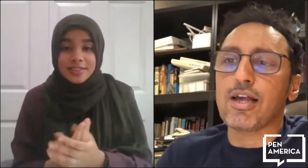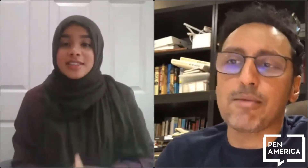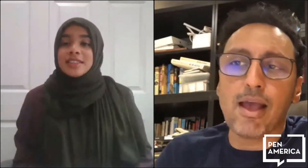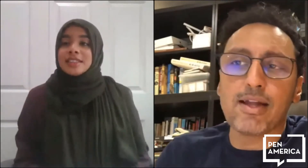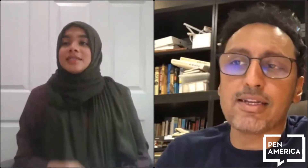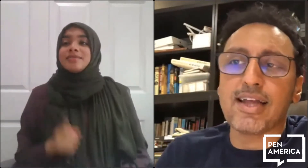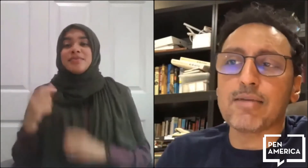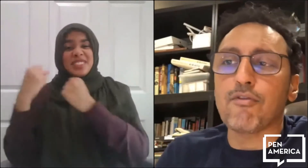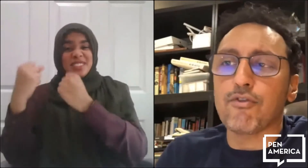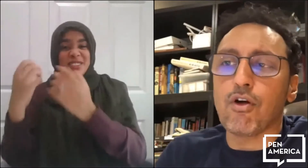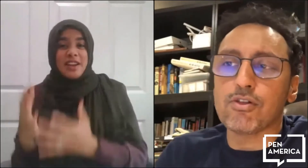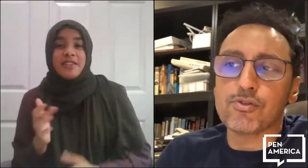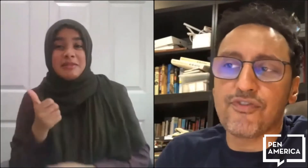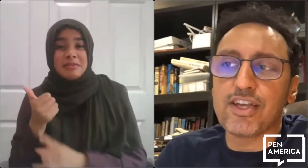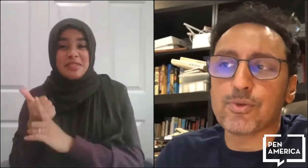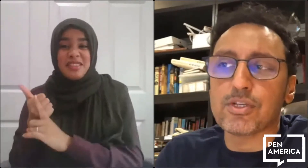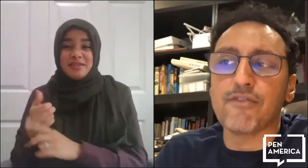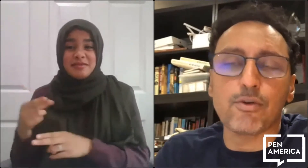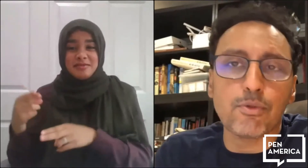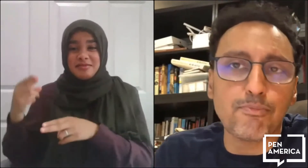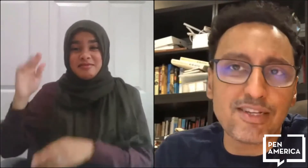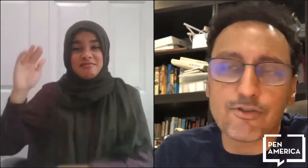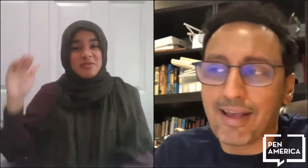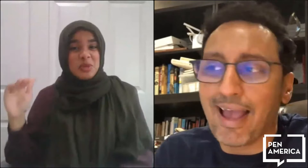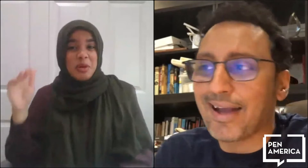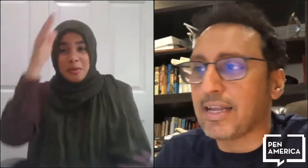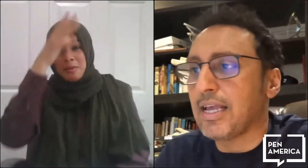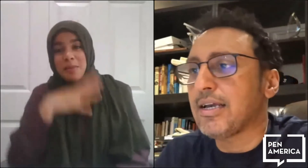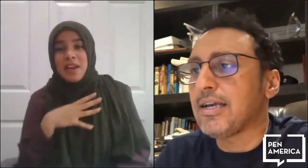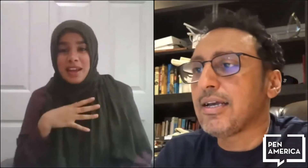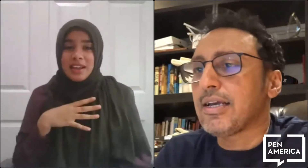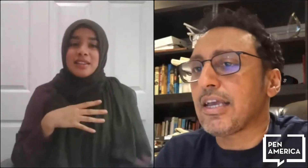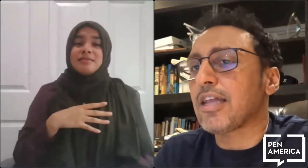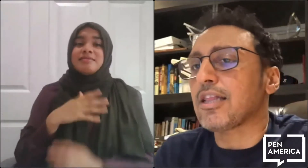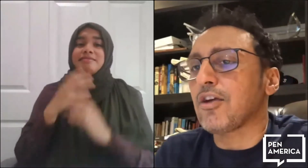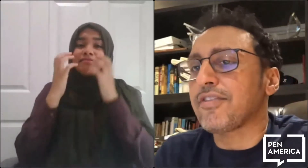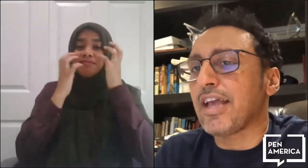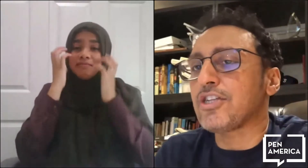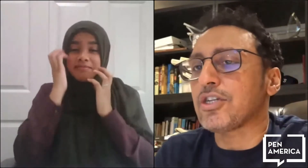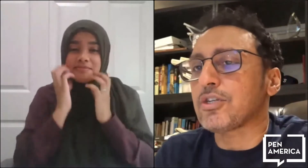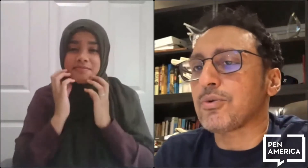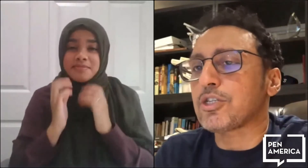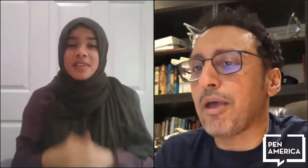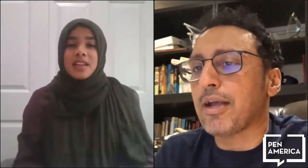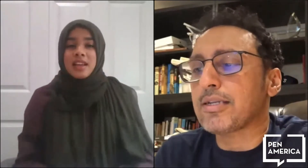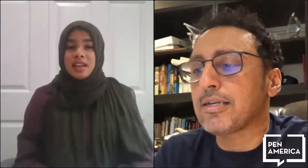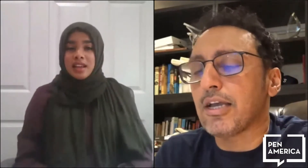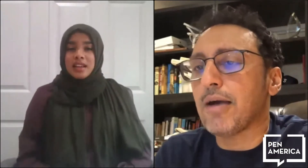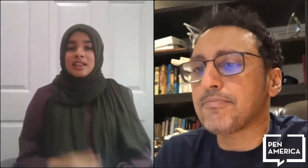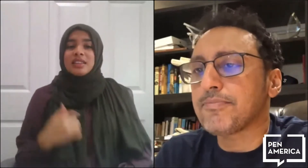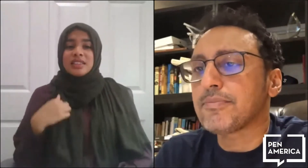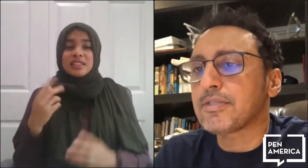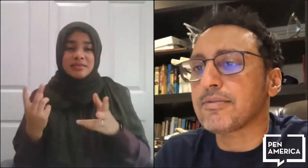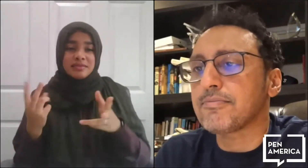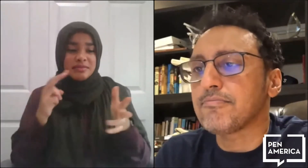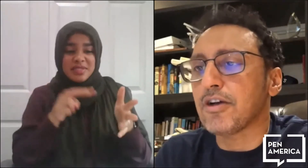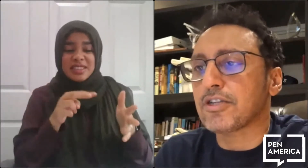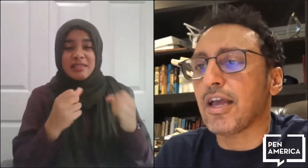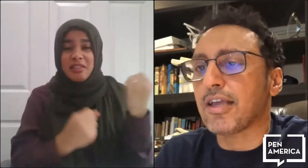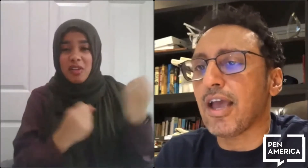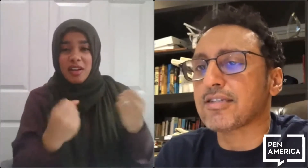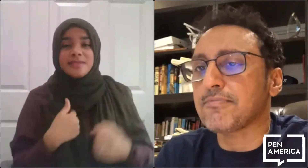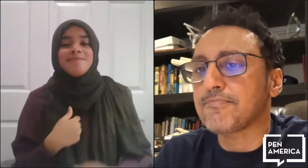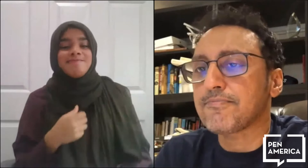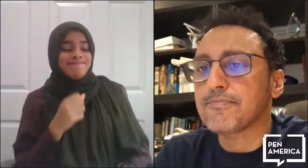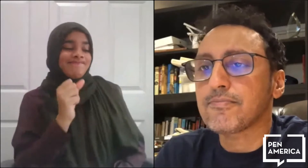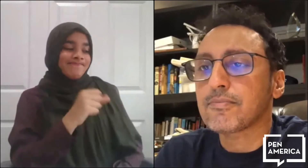short, stocky man in denim overalls whose face was covered with blistering acne. He huddled over the engine to inspect. Yep, said, busted